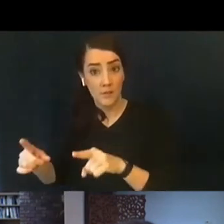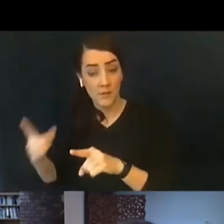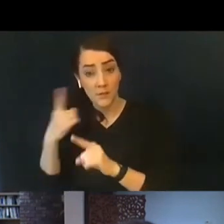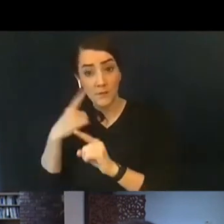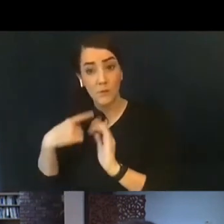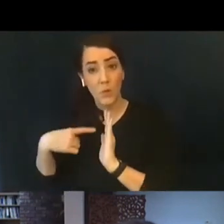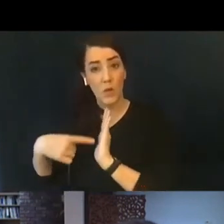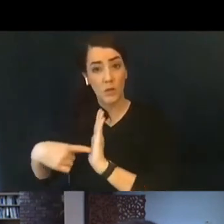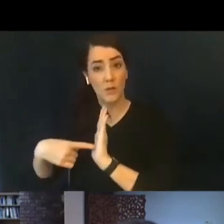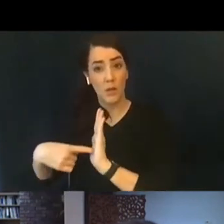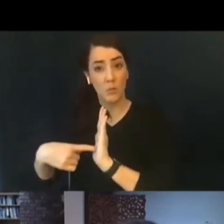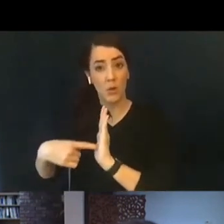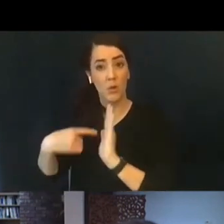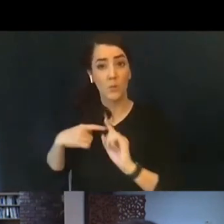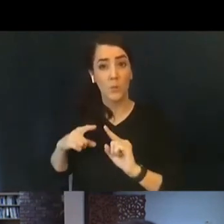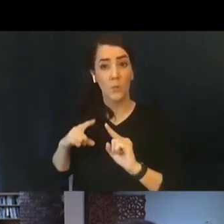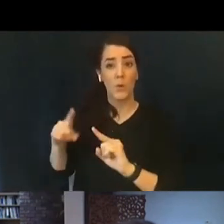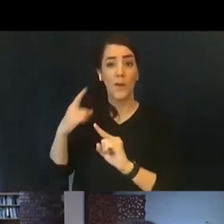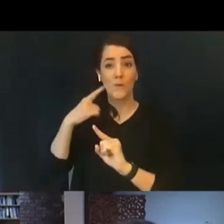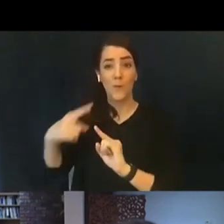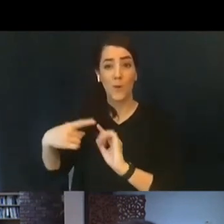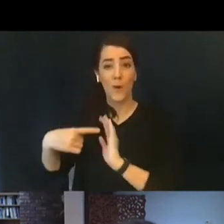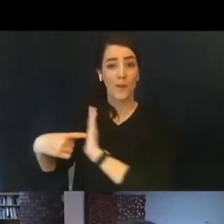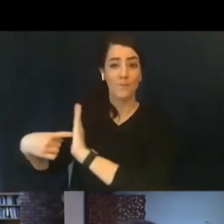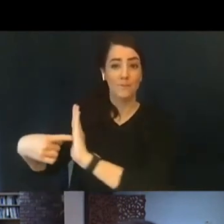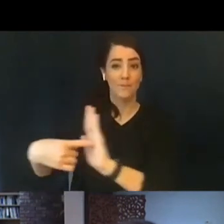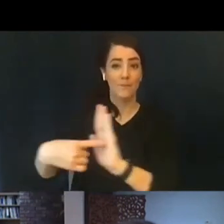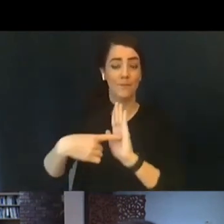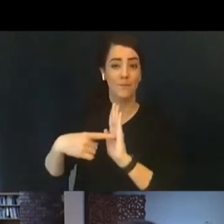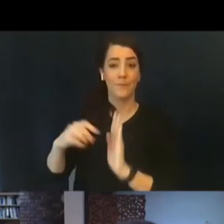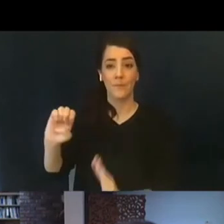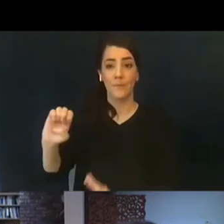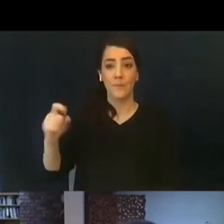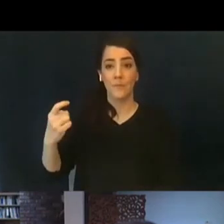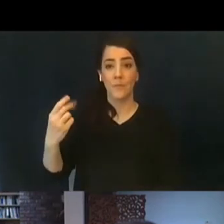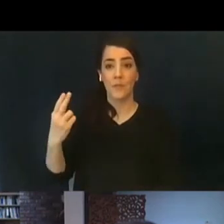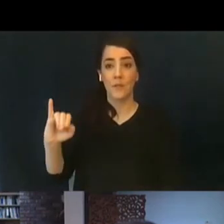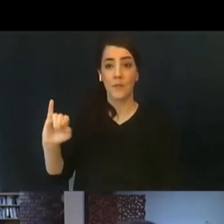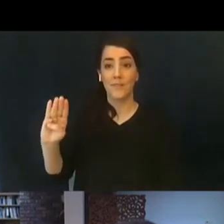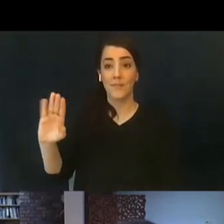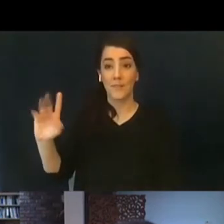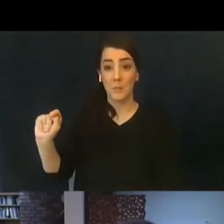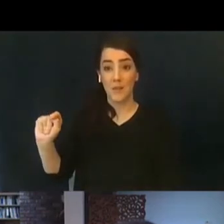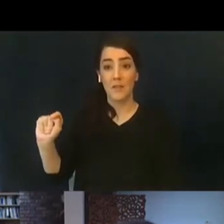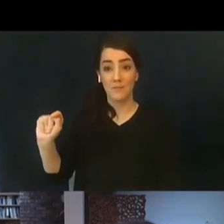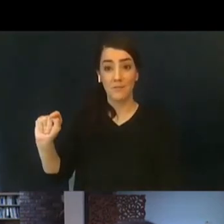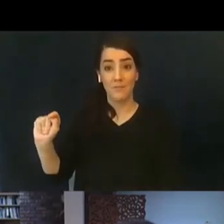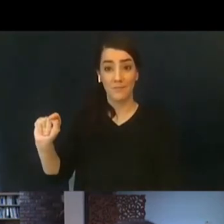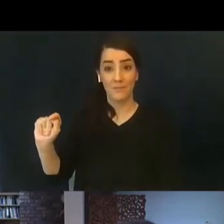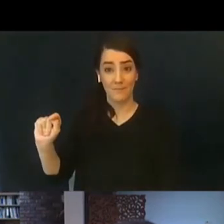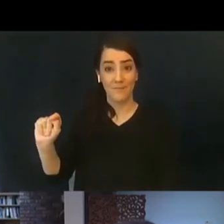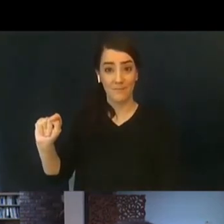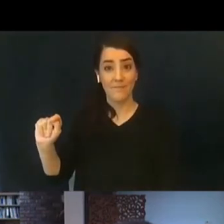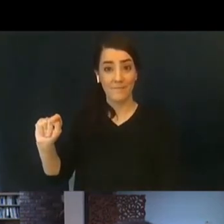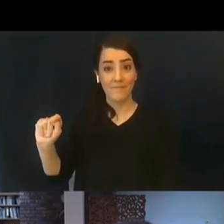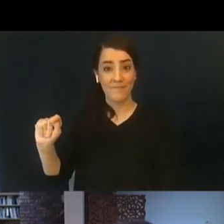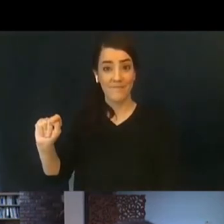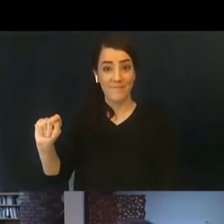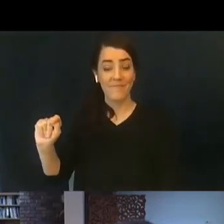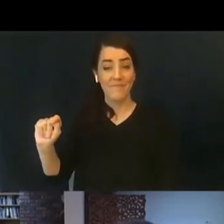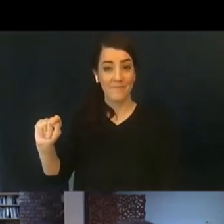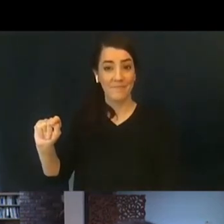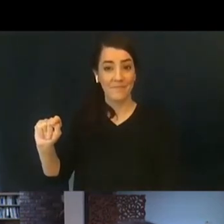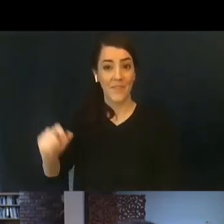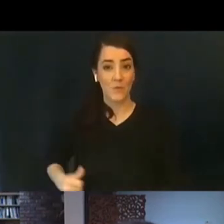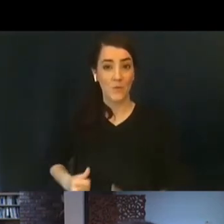the exhibit, um, dedicated to, um, survivors of Armenian Genocide.